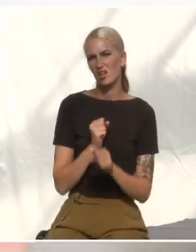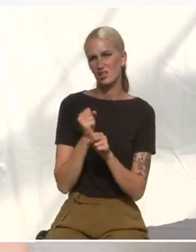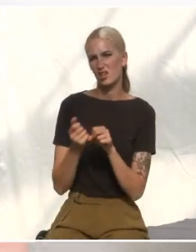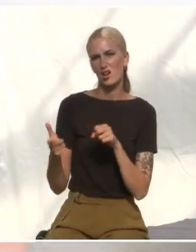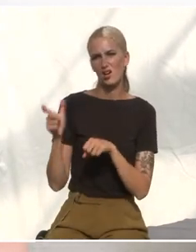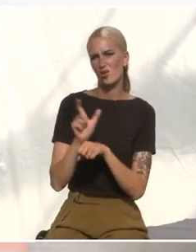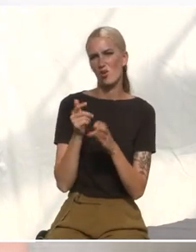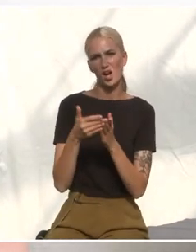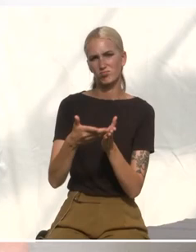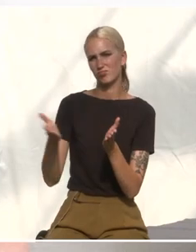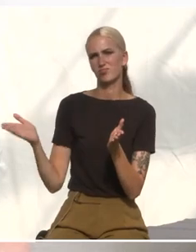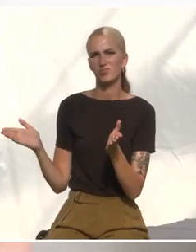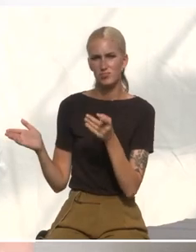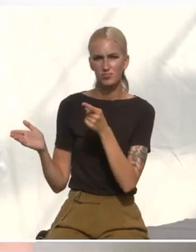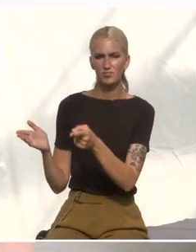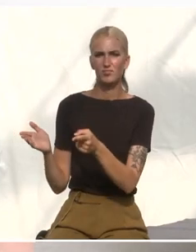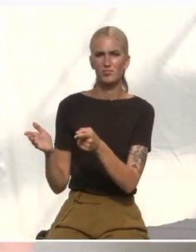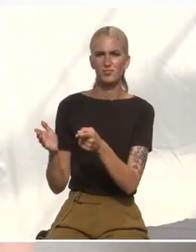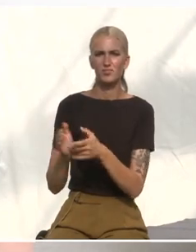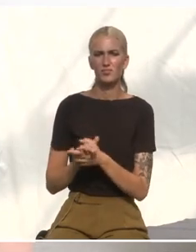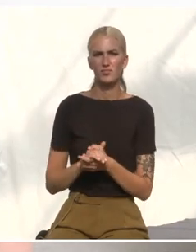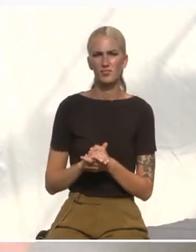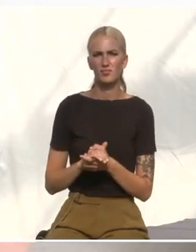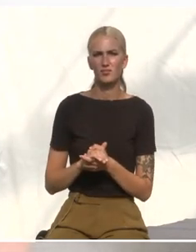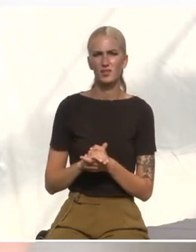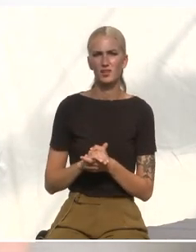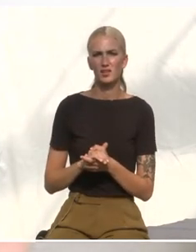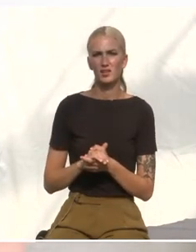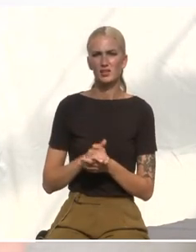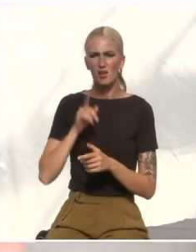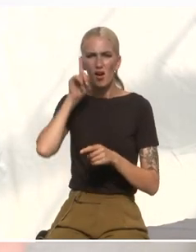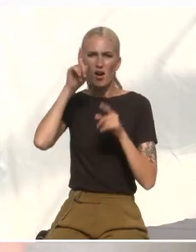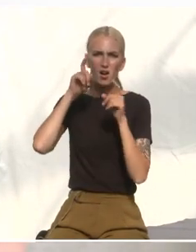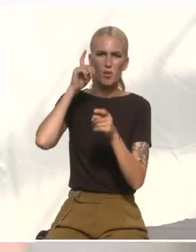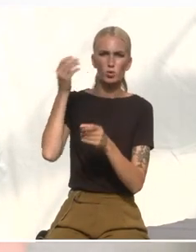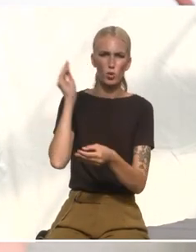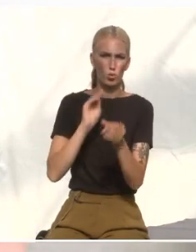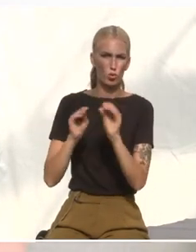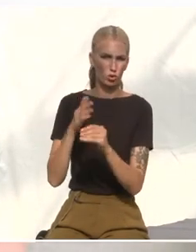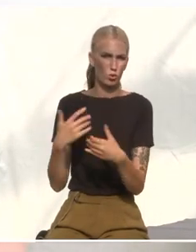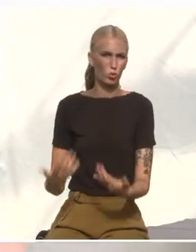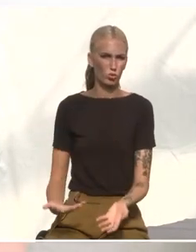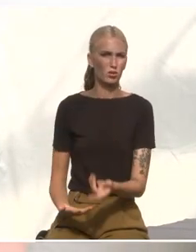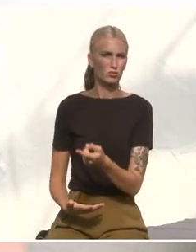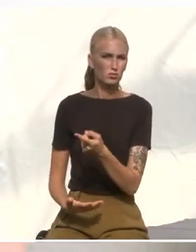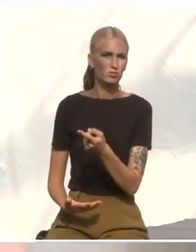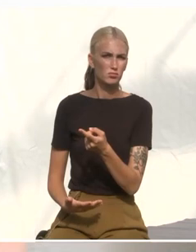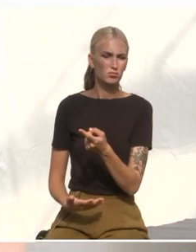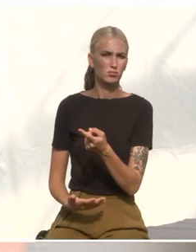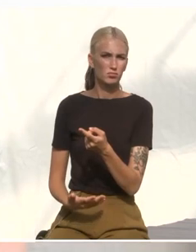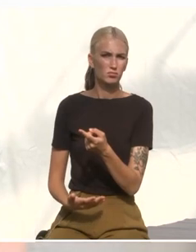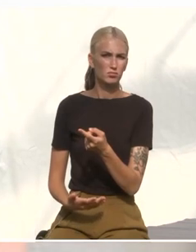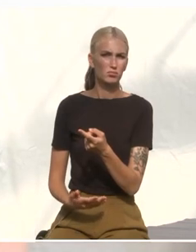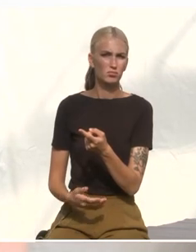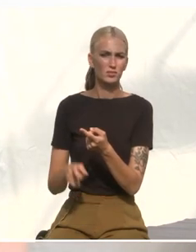in how we build social narratives, and that is a lot to do with how we, in